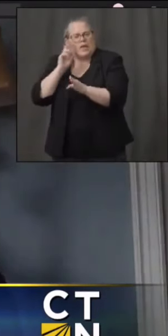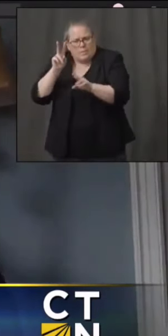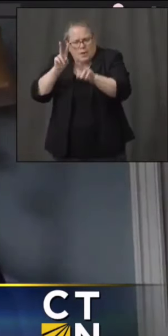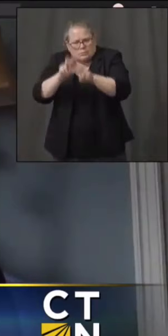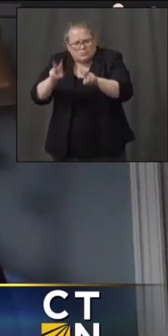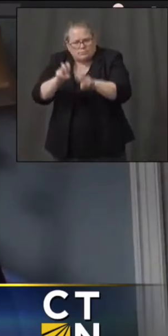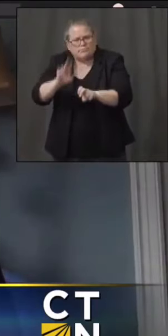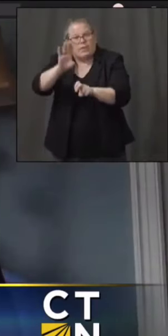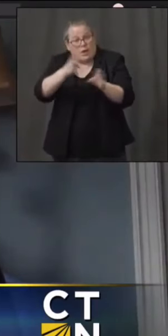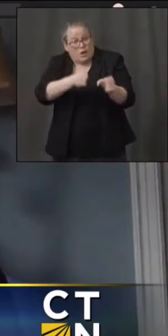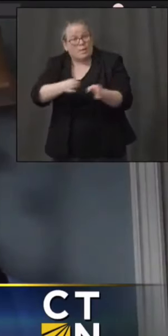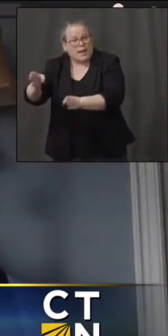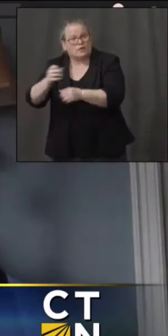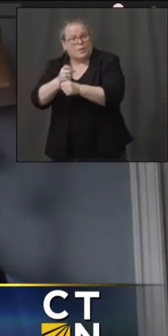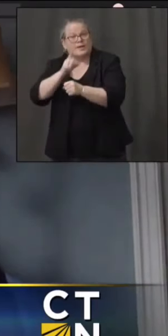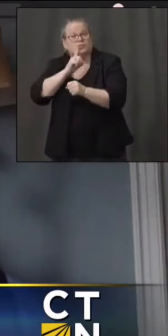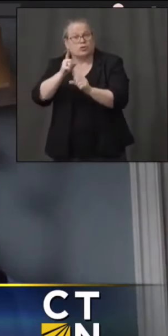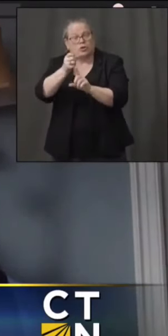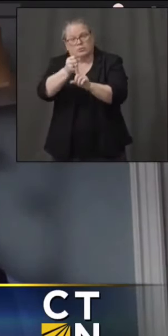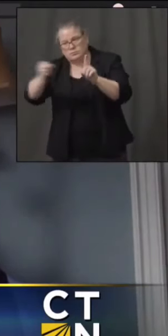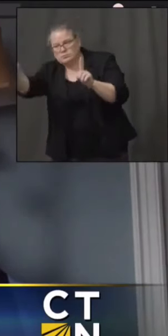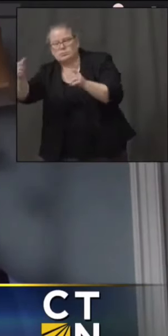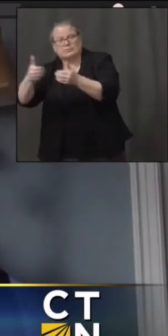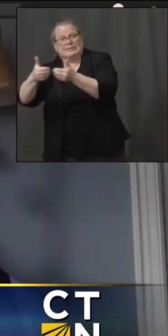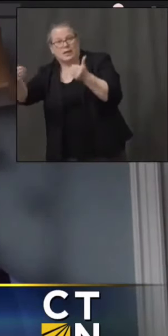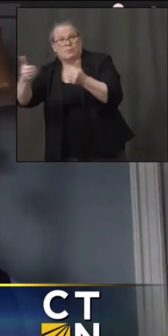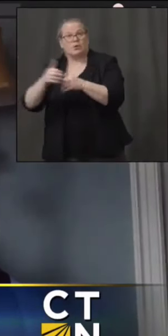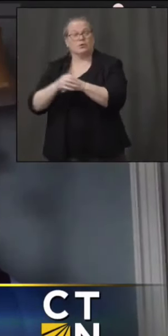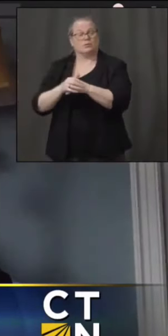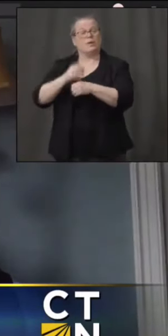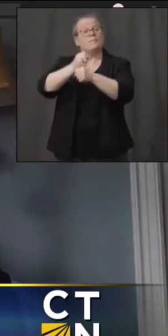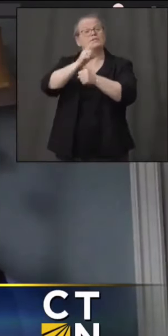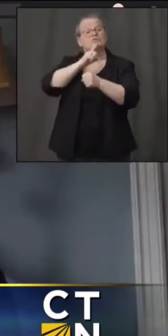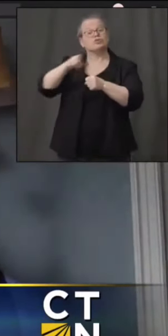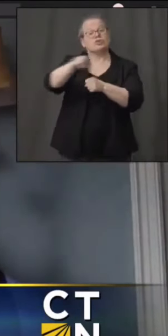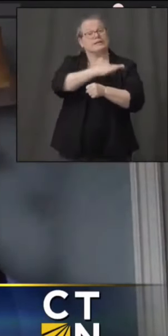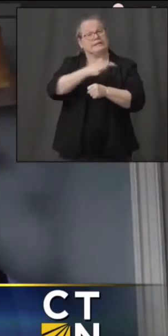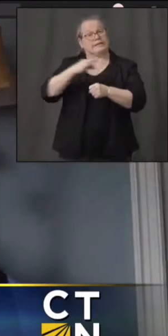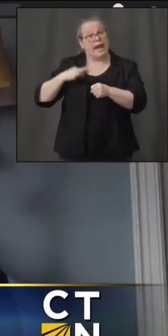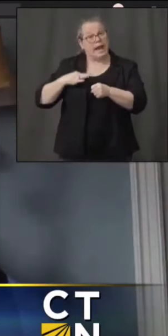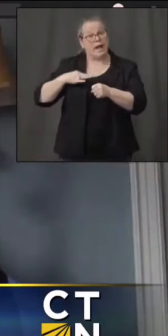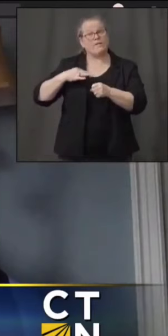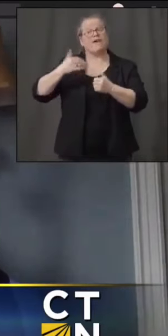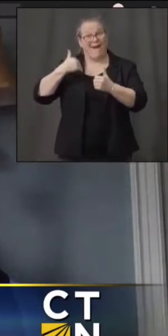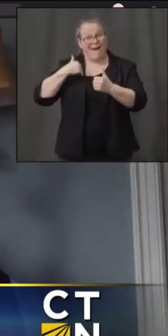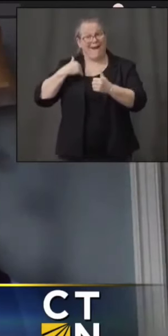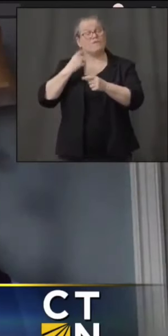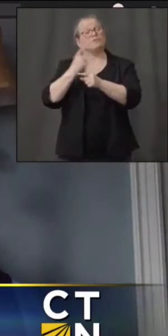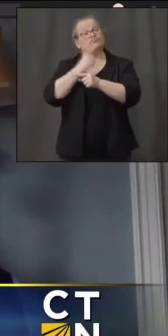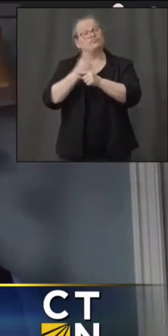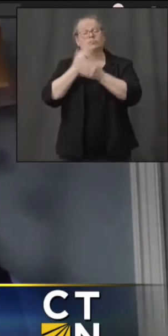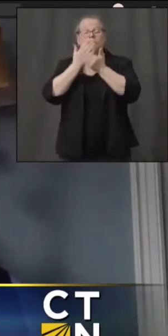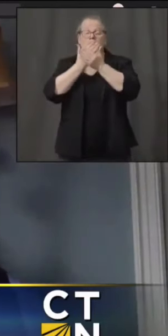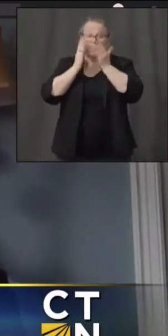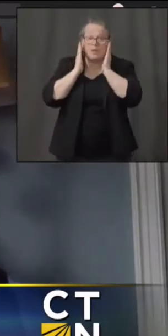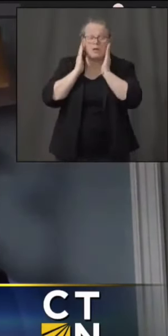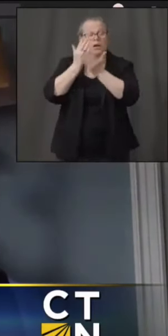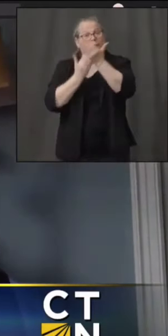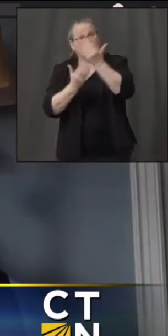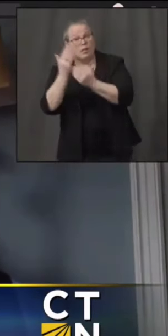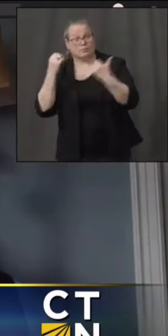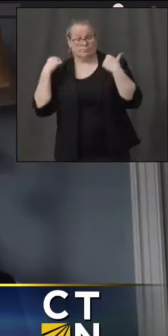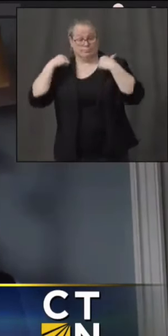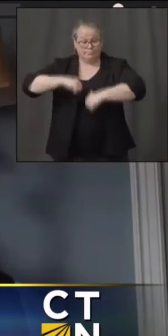not only do the workers have enough PPE, personal protective equipment, but they know how to use that equipment. Cohorting